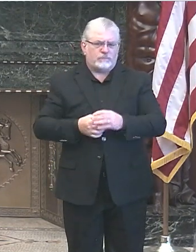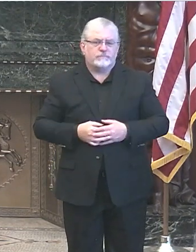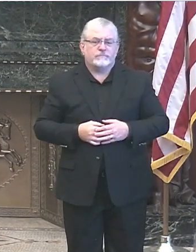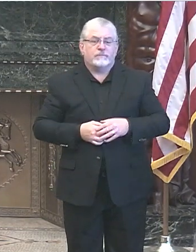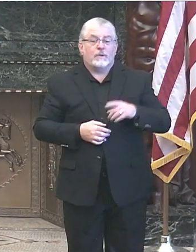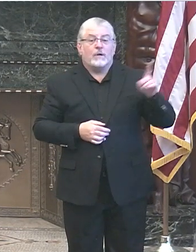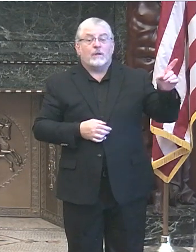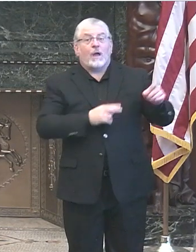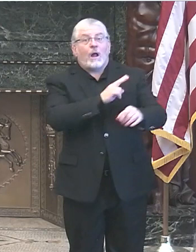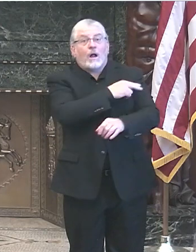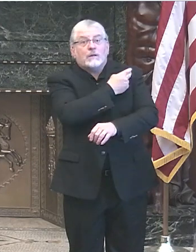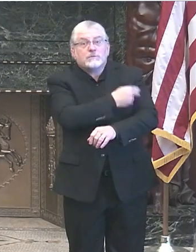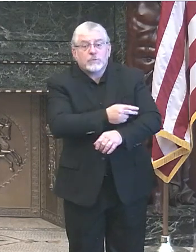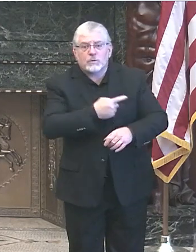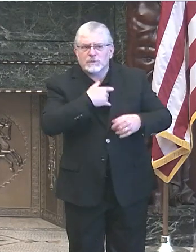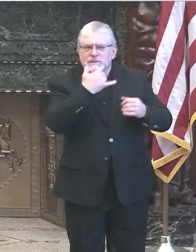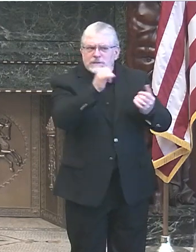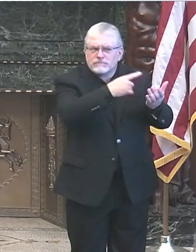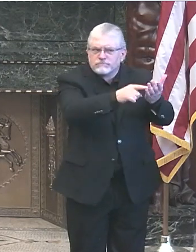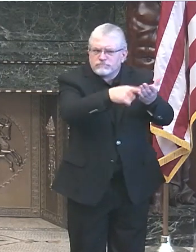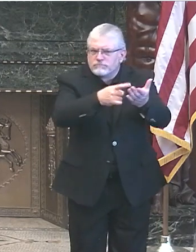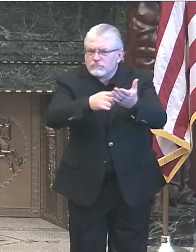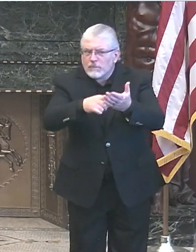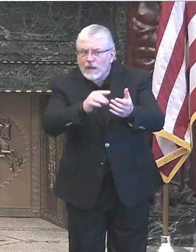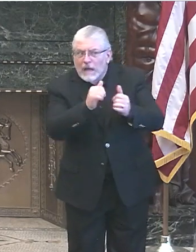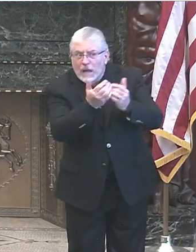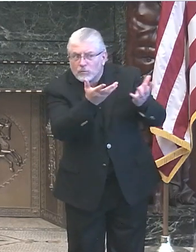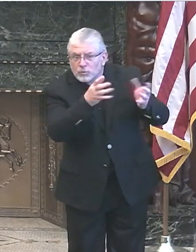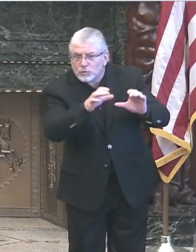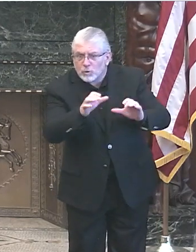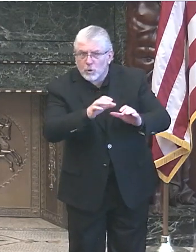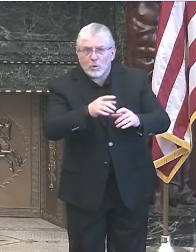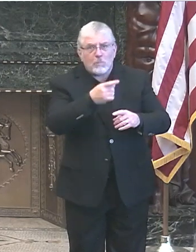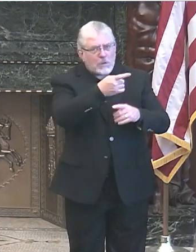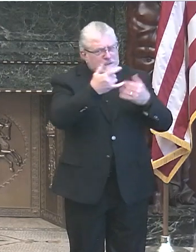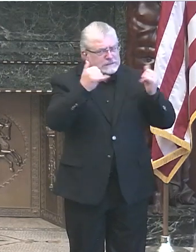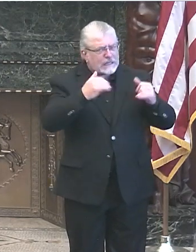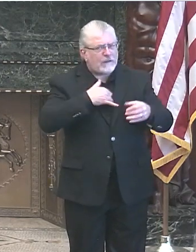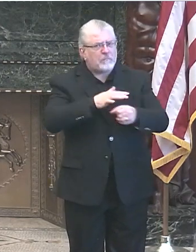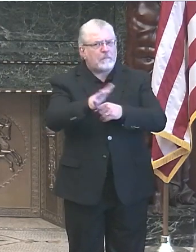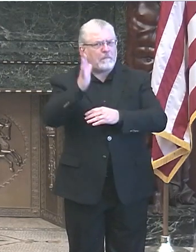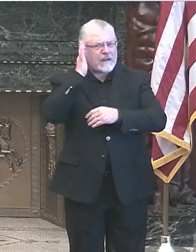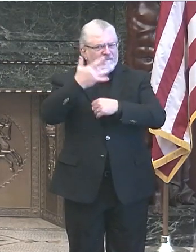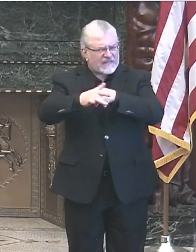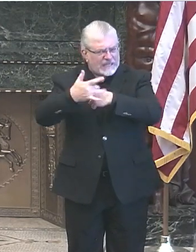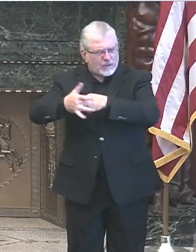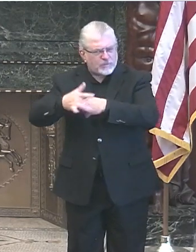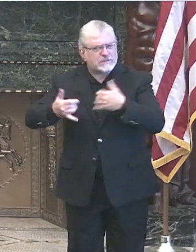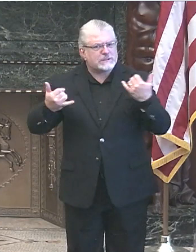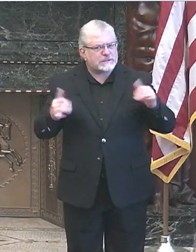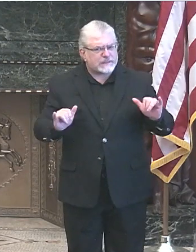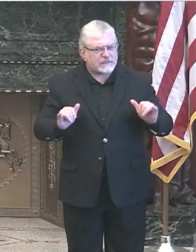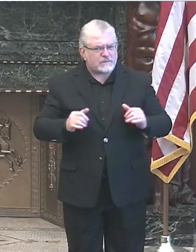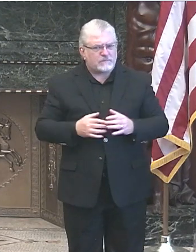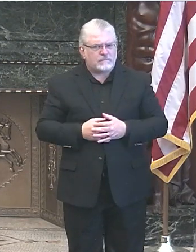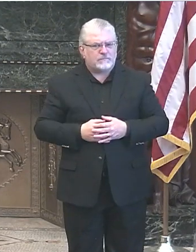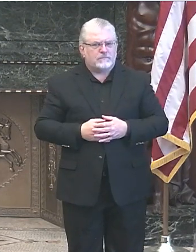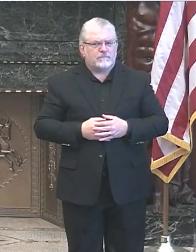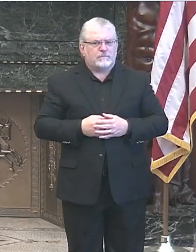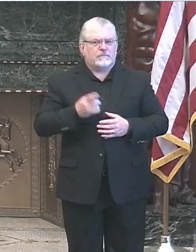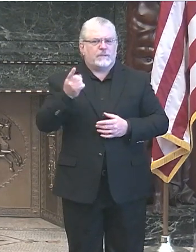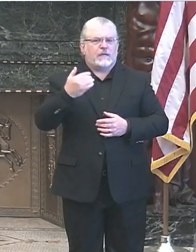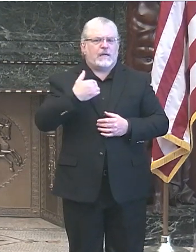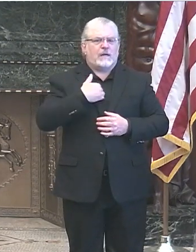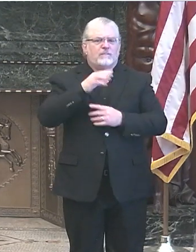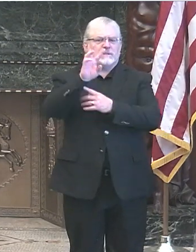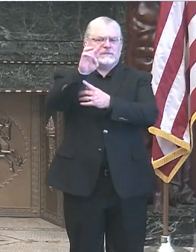infection amongst their patients, but they still have plenty of room for people who need treatment. Right now, there are 616 inpatients with